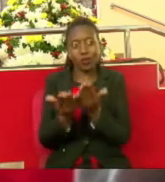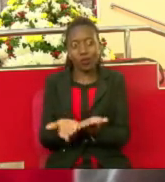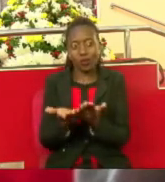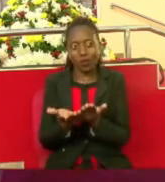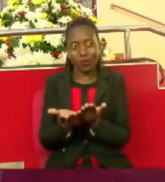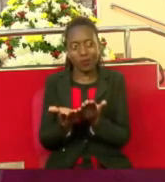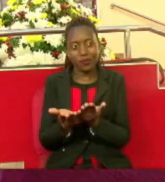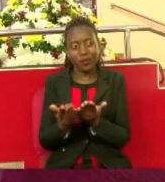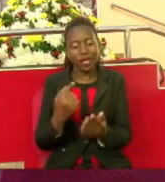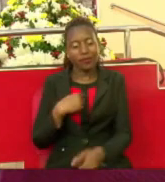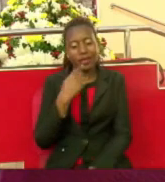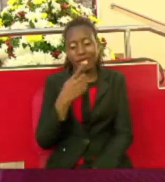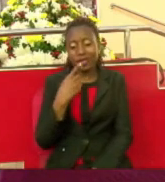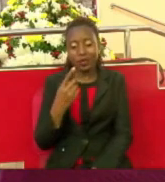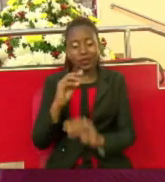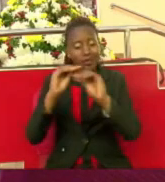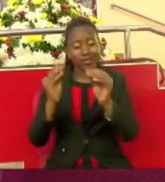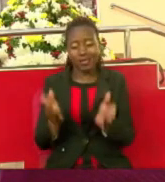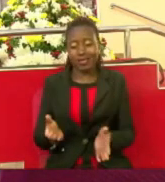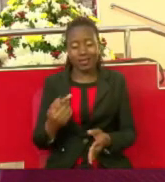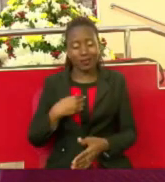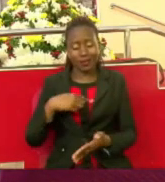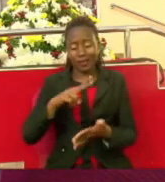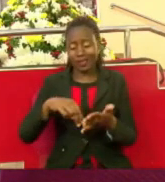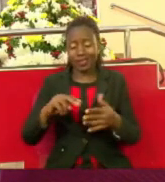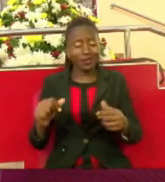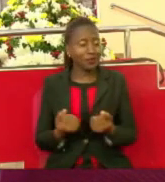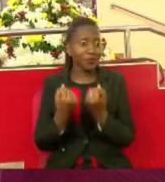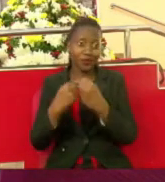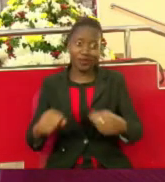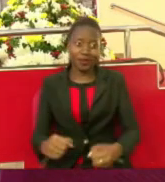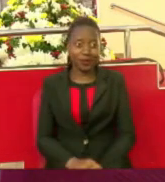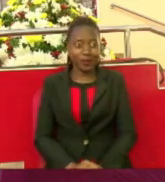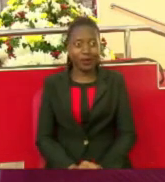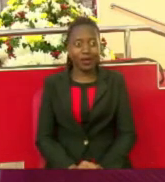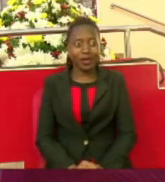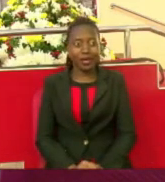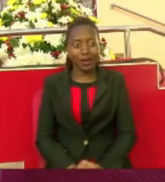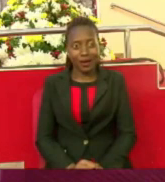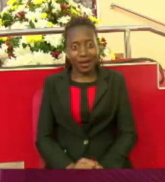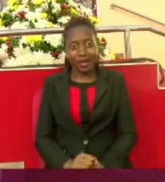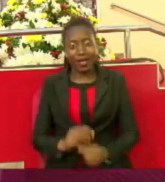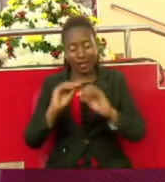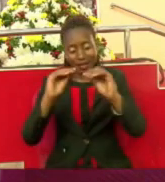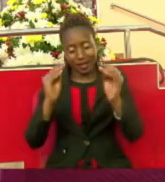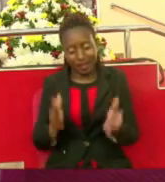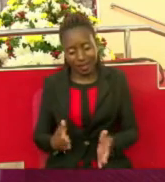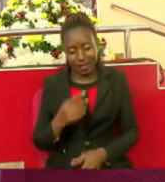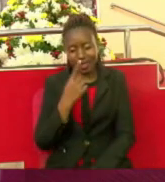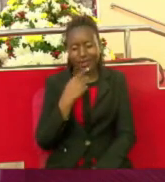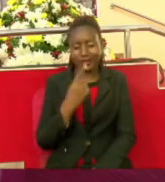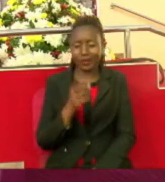And I told him, I can't read. The teacher says, we were classmates with your dad. He was very sharp. You must read.